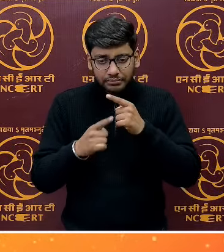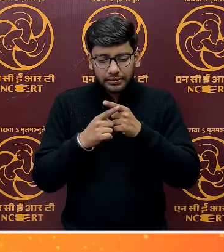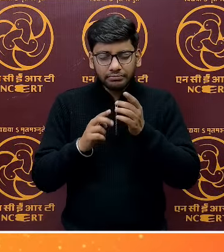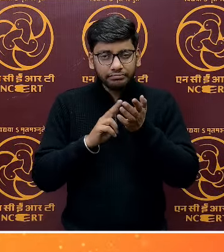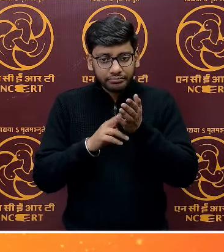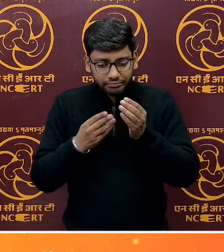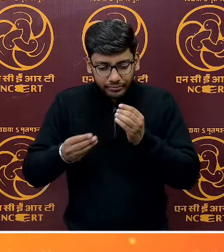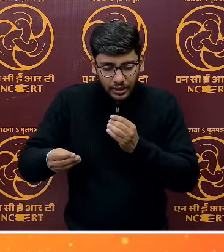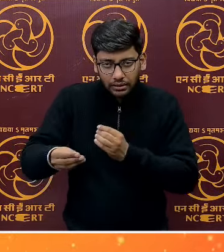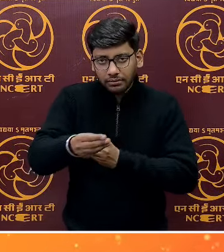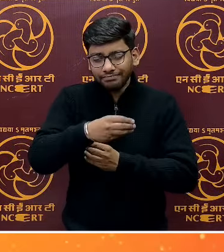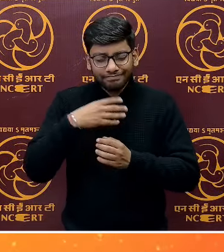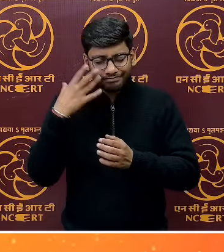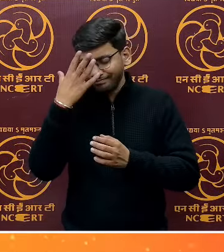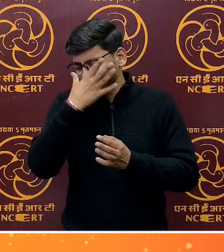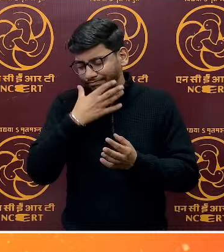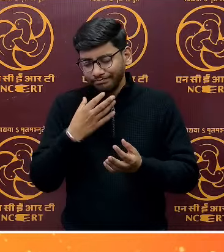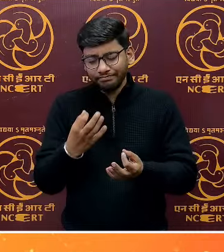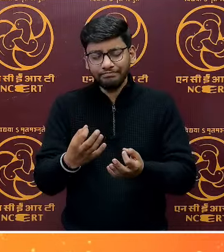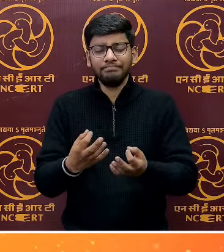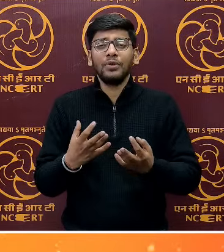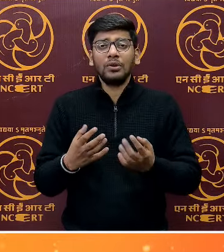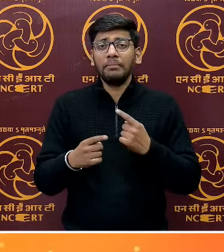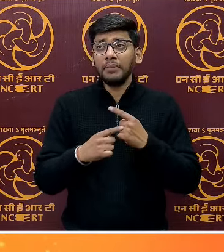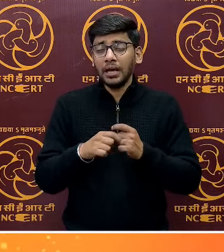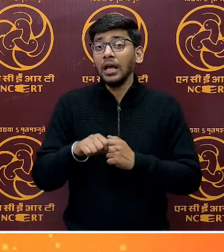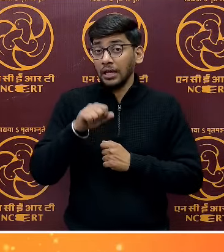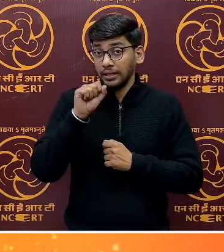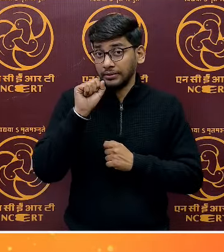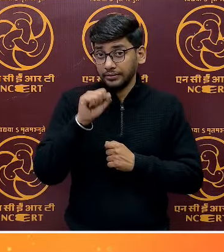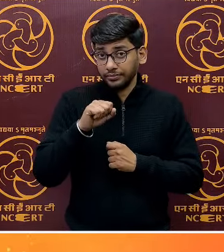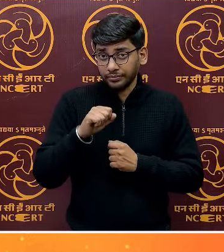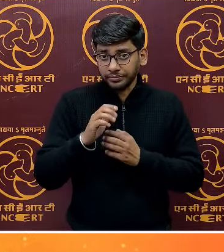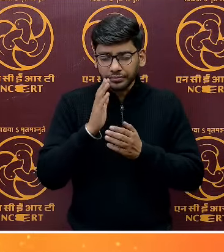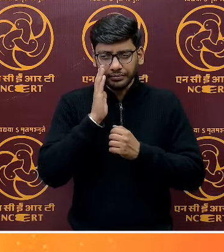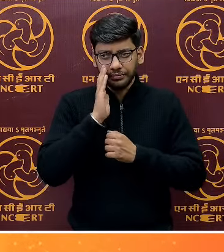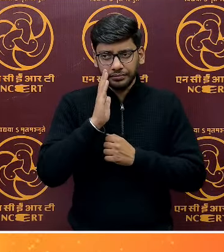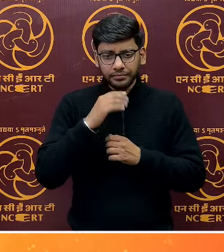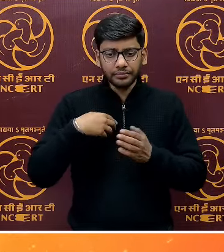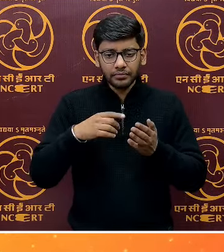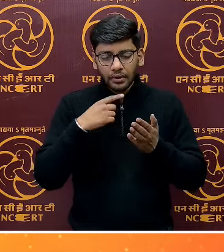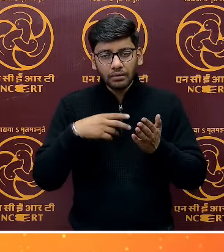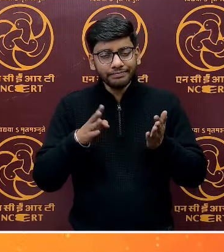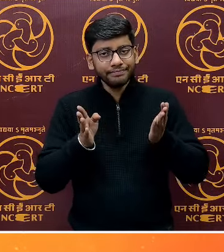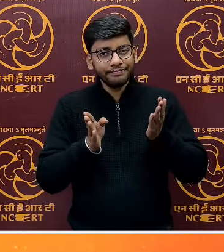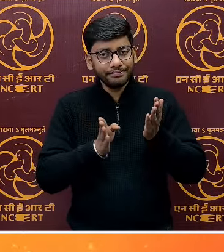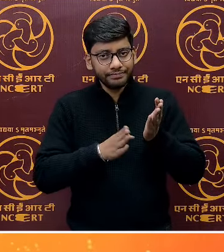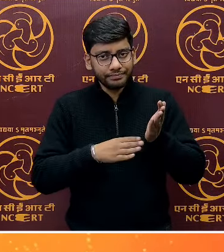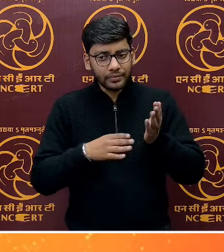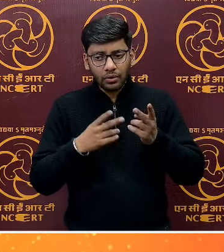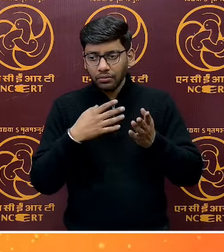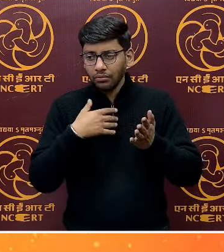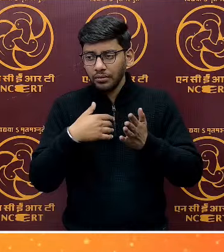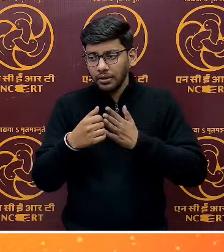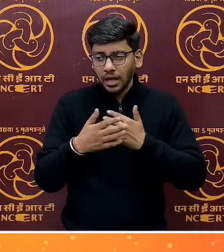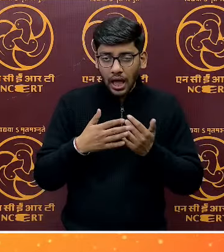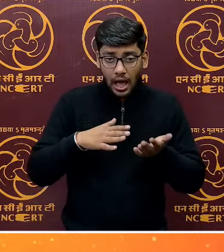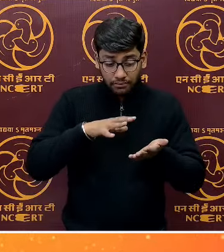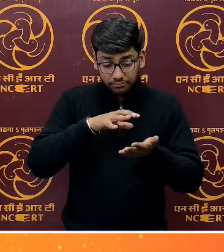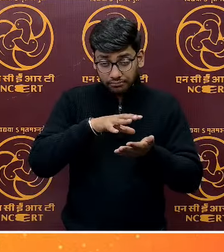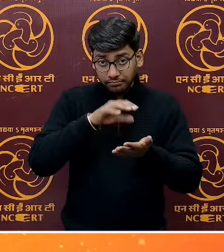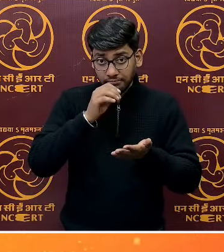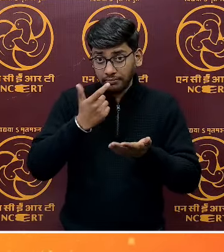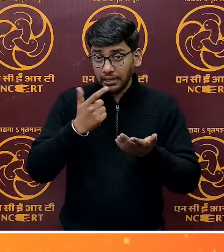and the sounds. And of course all the music that we play is not out of nowhere. We have learnt